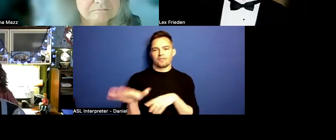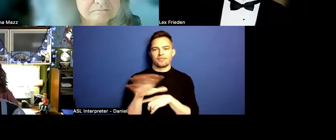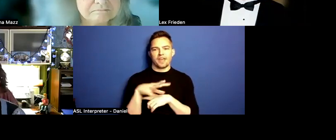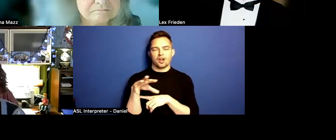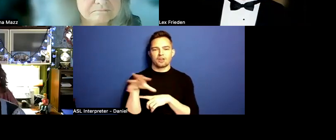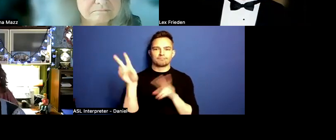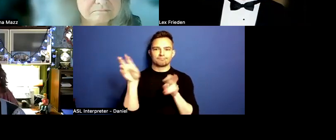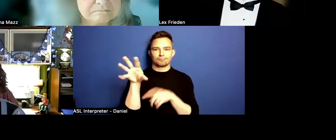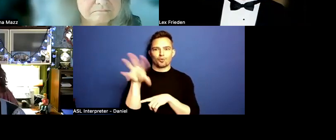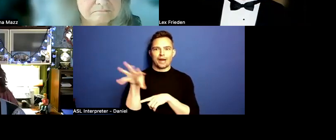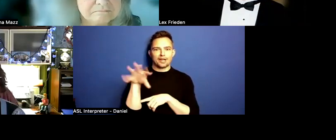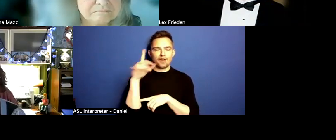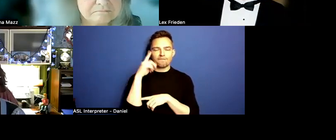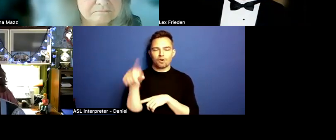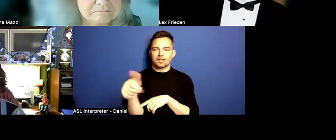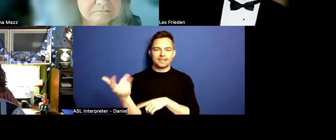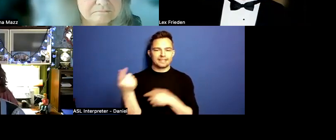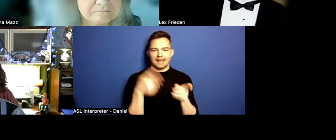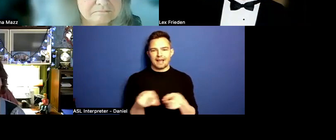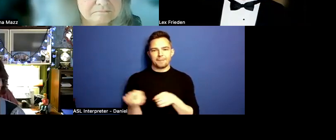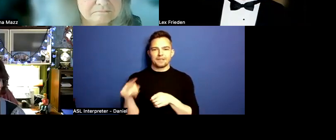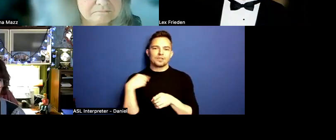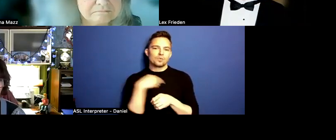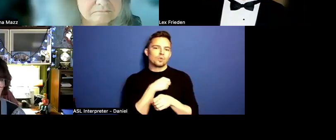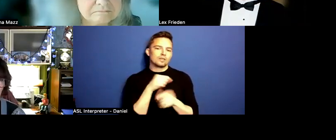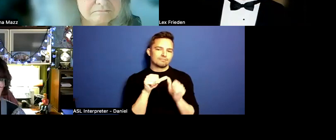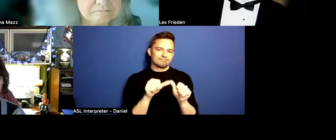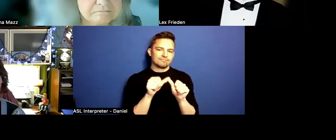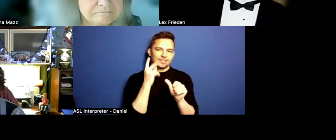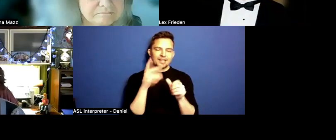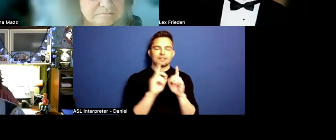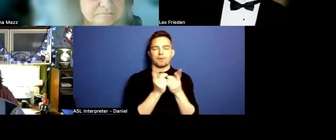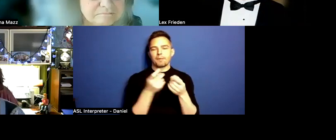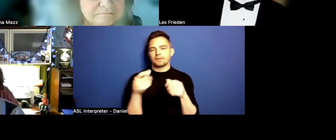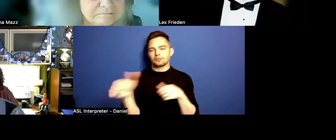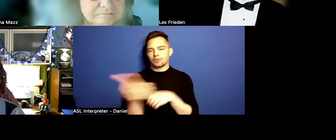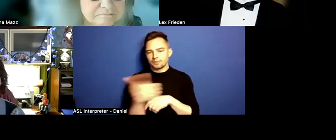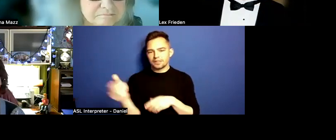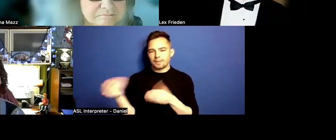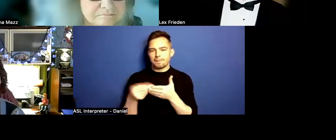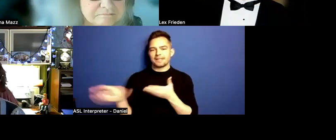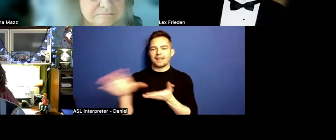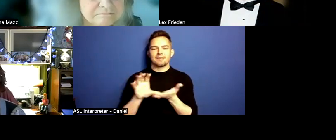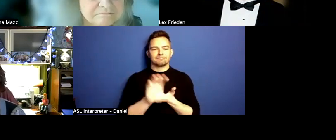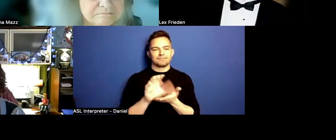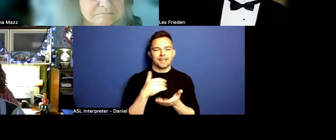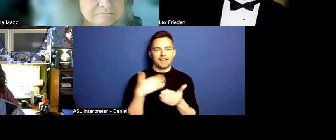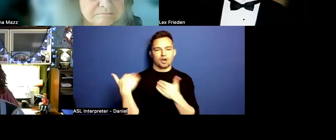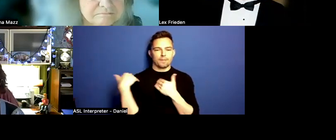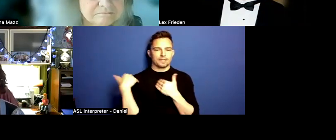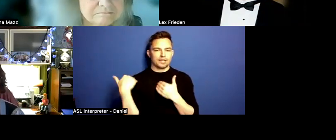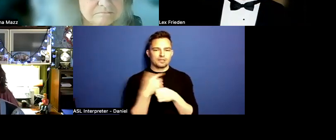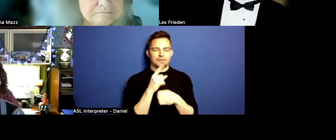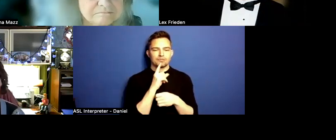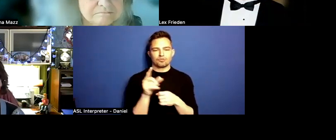anything, to happen. So we're going to continue to see this. Yes, Department of Transportation, the money that they give, they're going to have obligations to ensure that